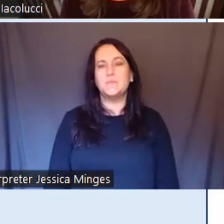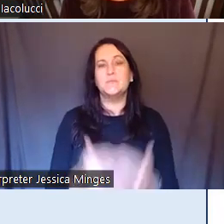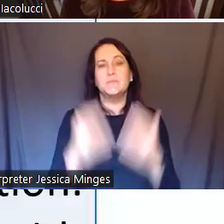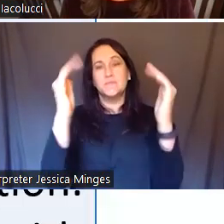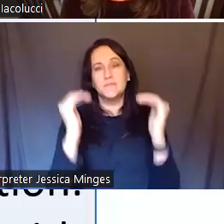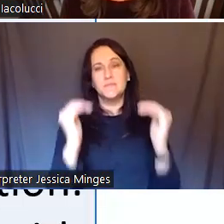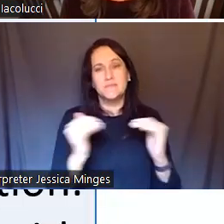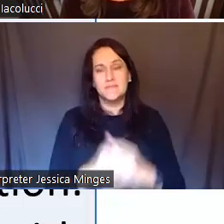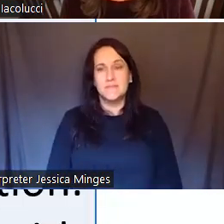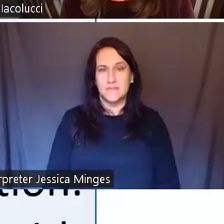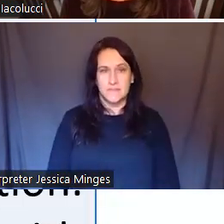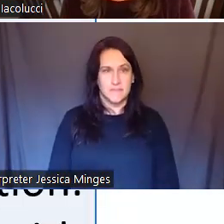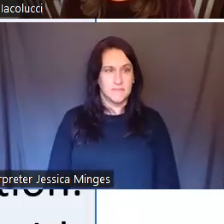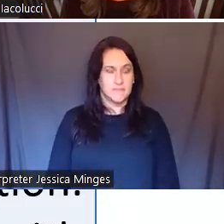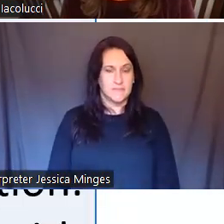please.